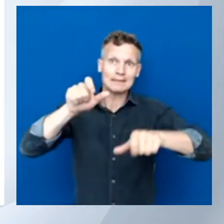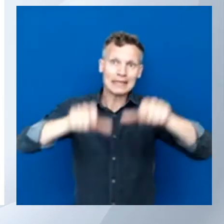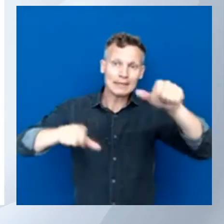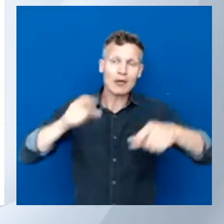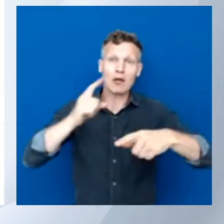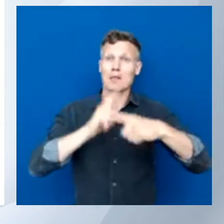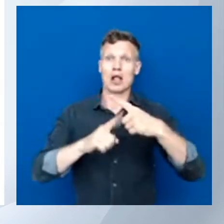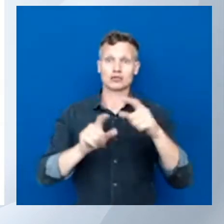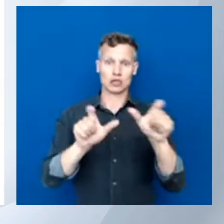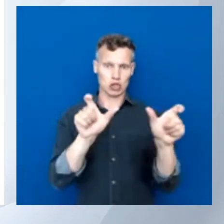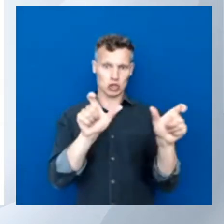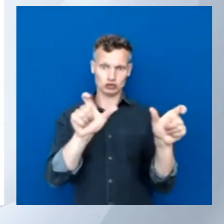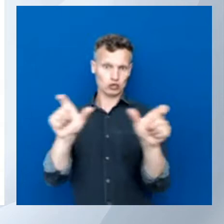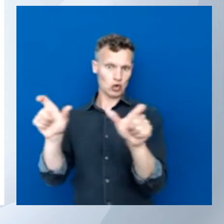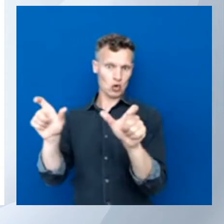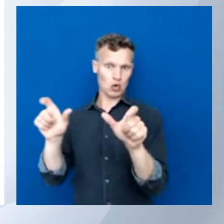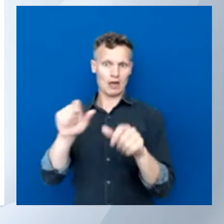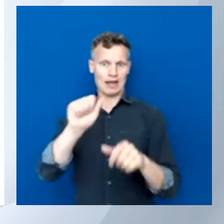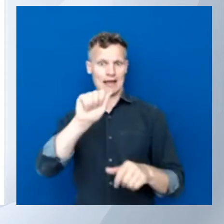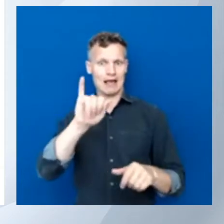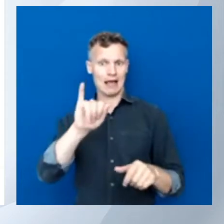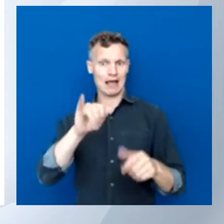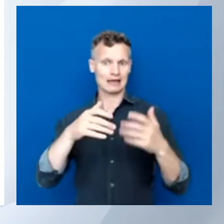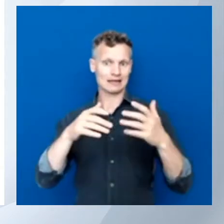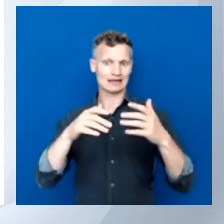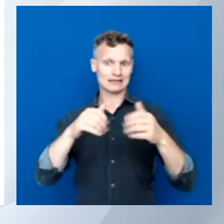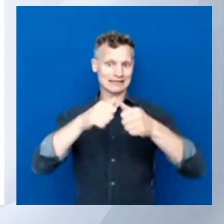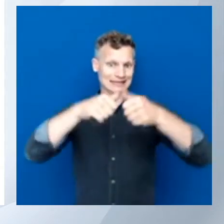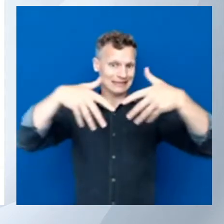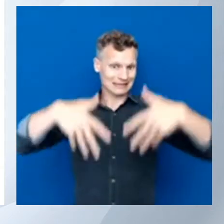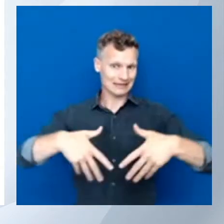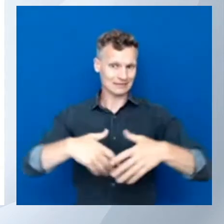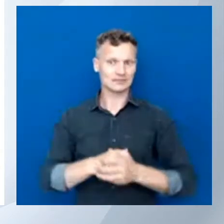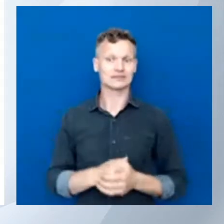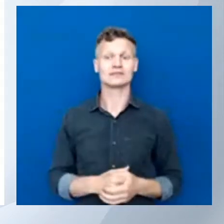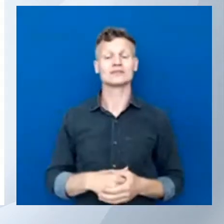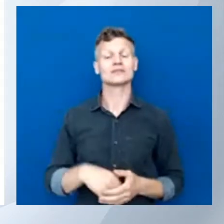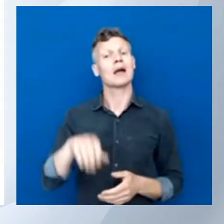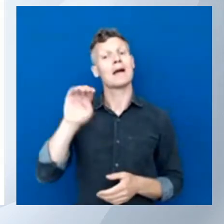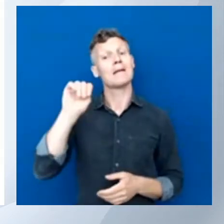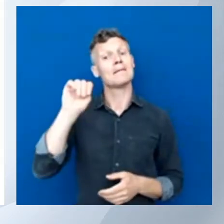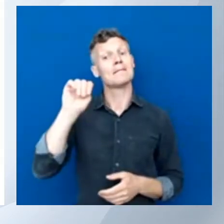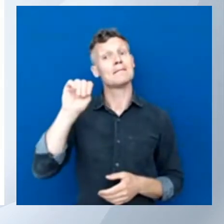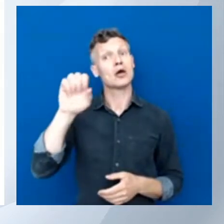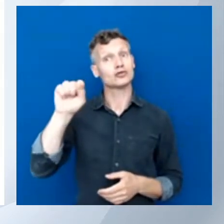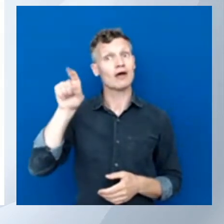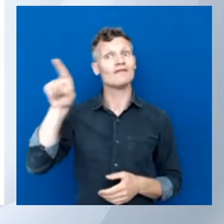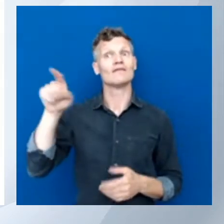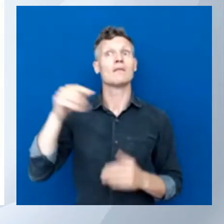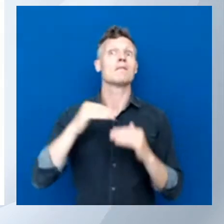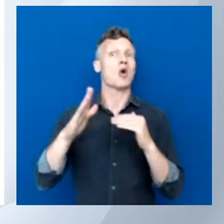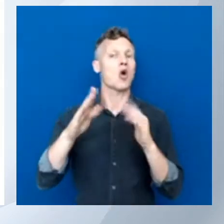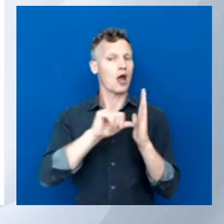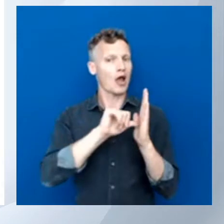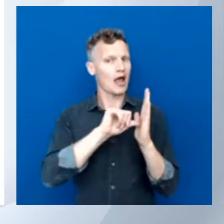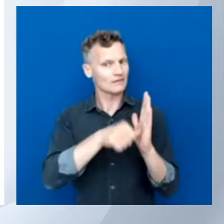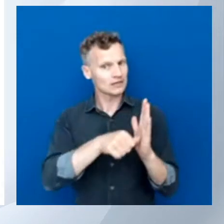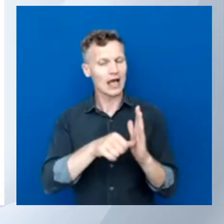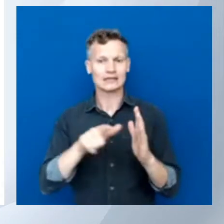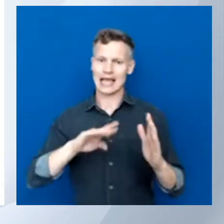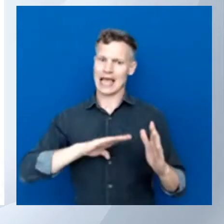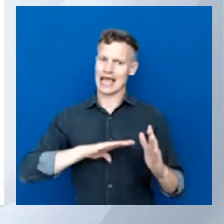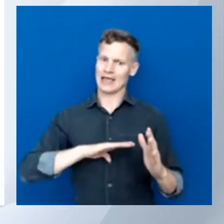are constantly developing, Microsoft emphasizes the ethical principles that AI develops in such a way that can